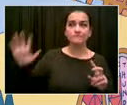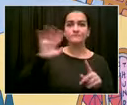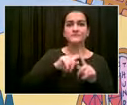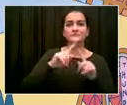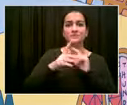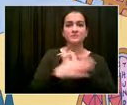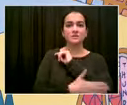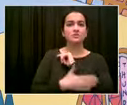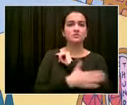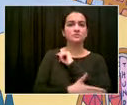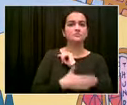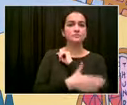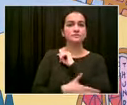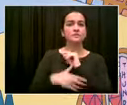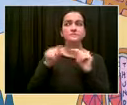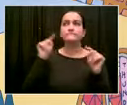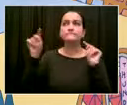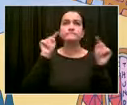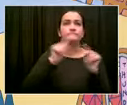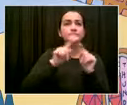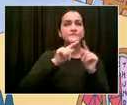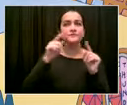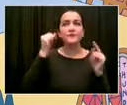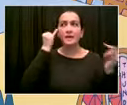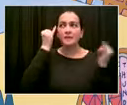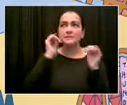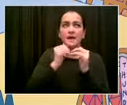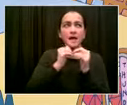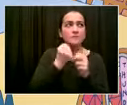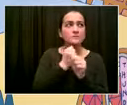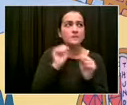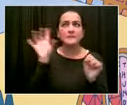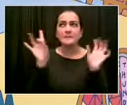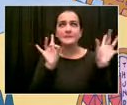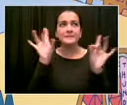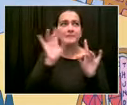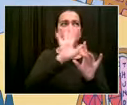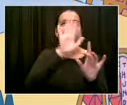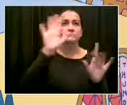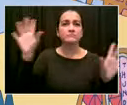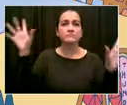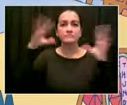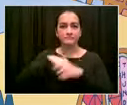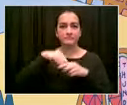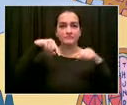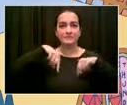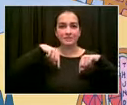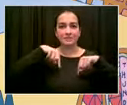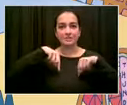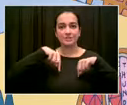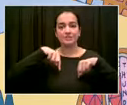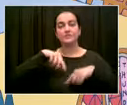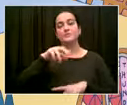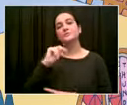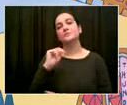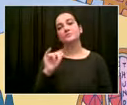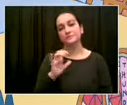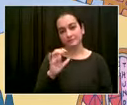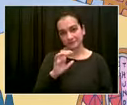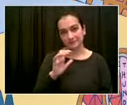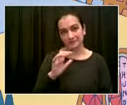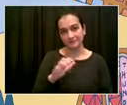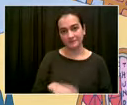and create a kind of super protocol, gold standard to keep kids safe? It has worked in an astounding way. So